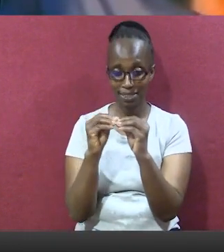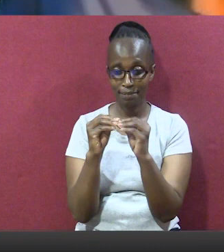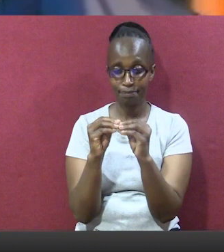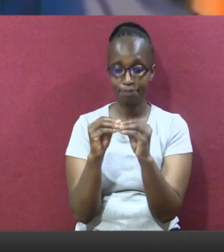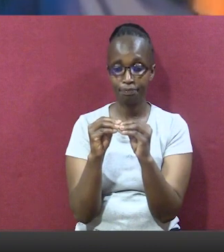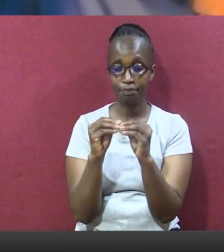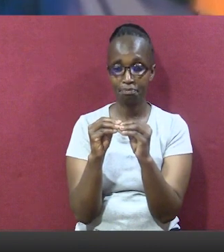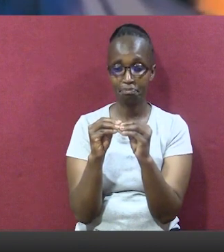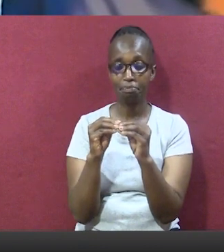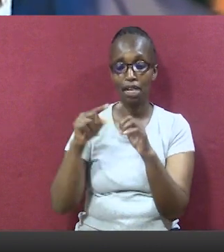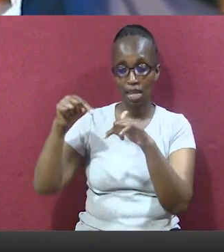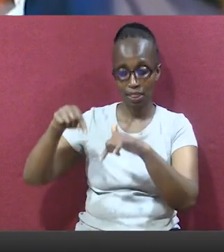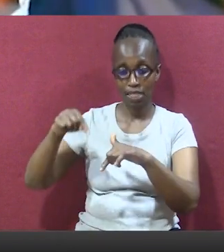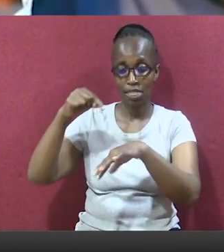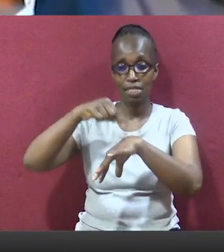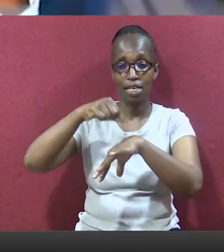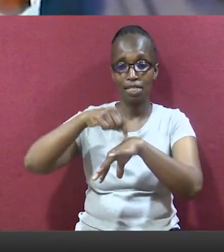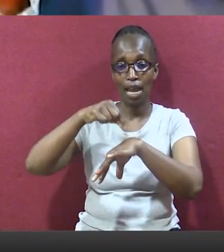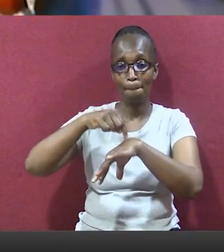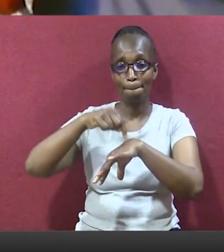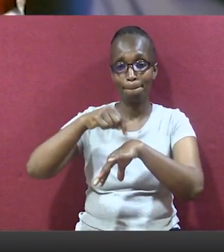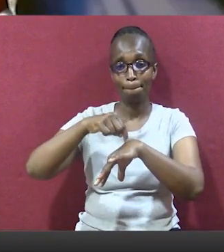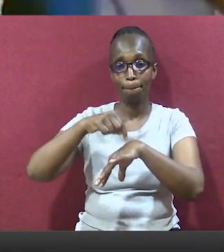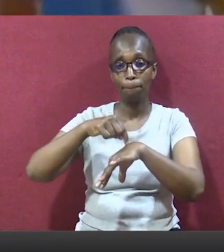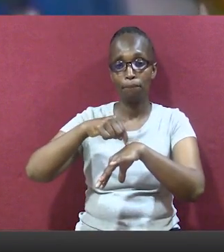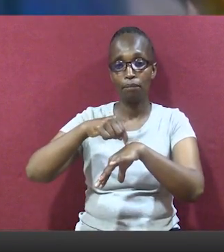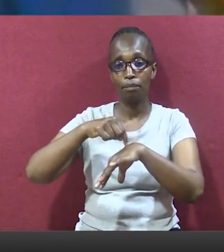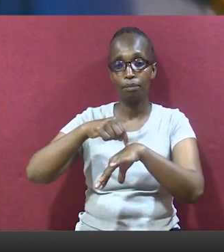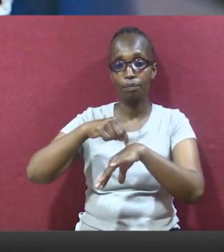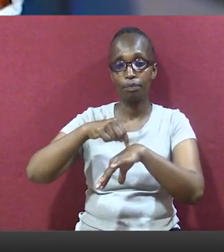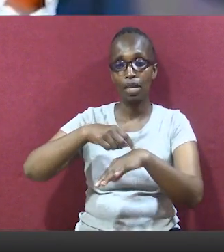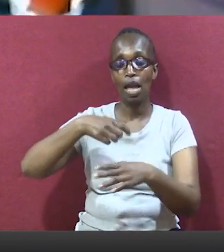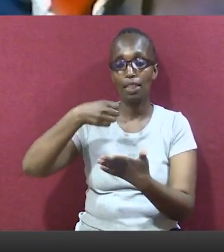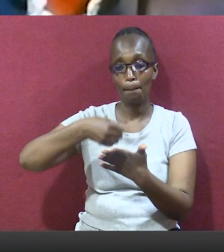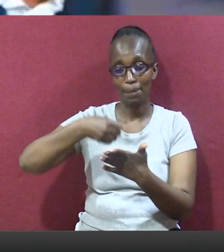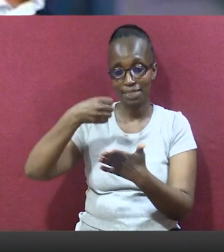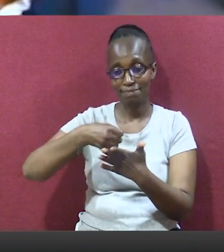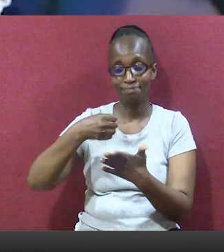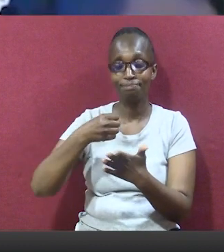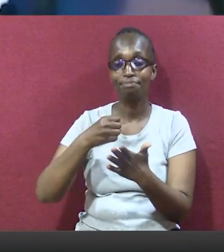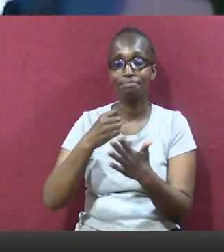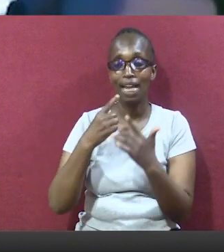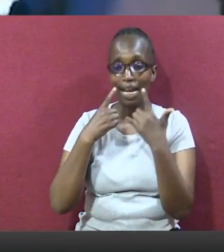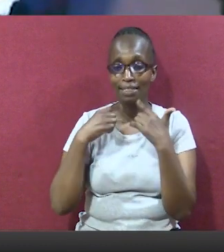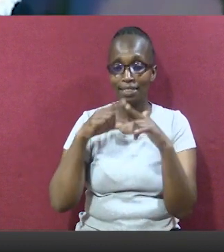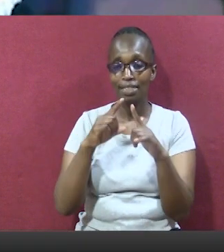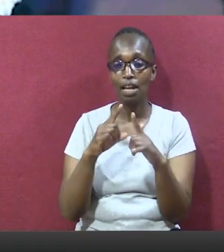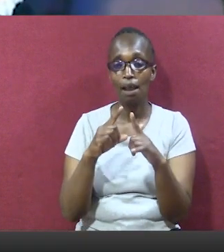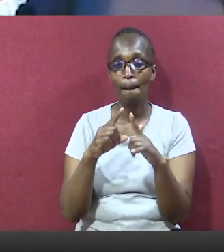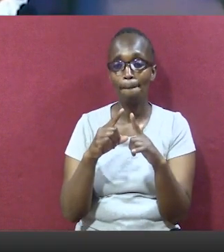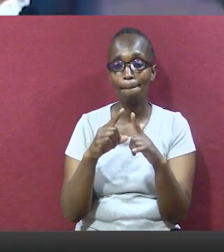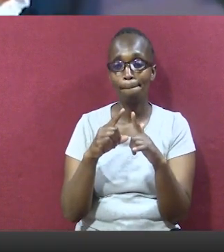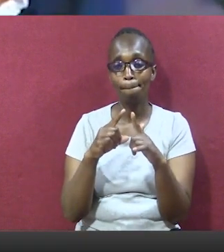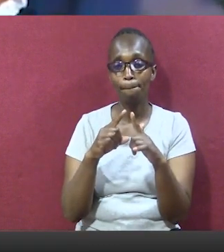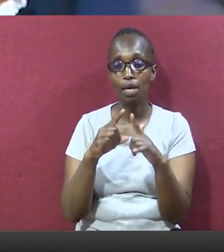to recover stolen livestock. It is time that banditry is